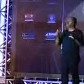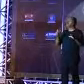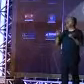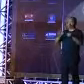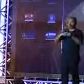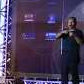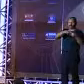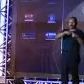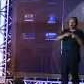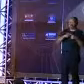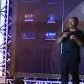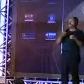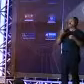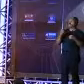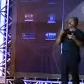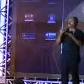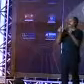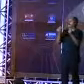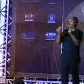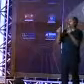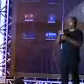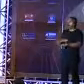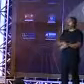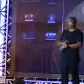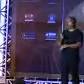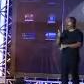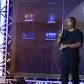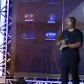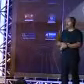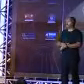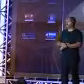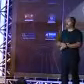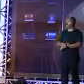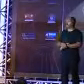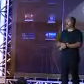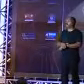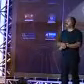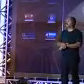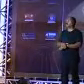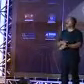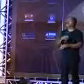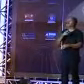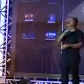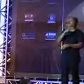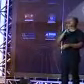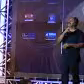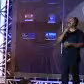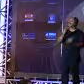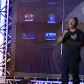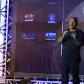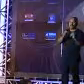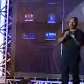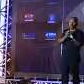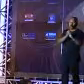Its annual profit was $2.2 billion.